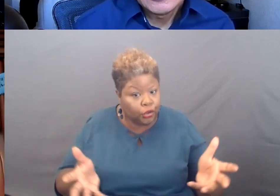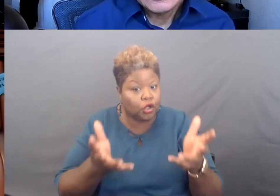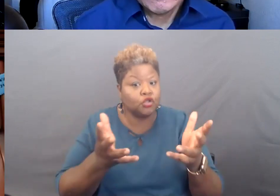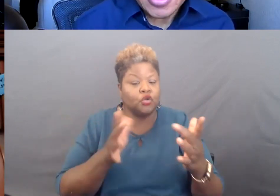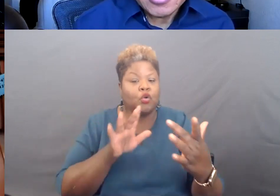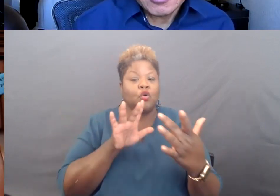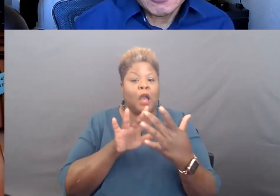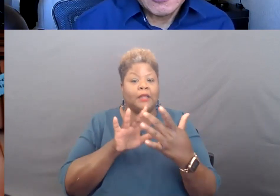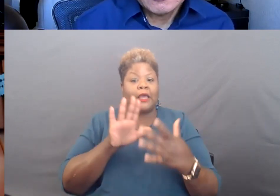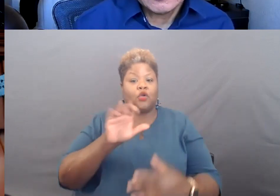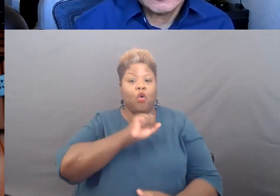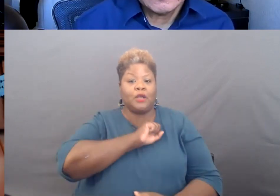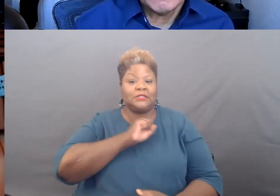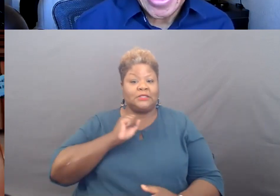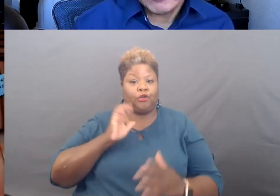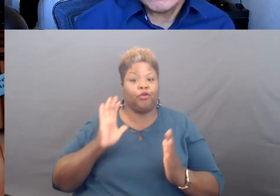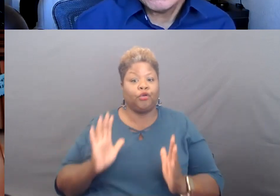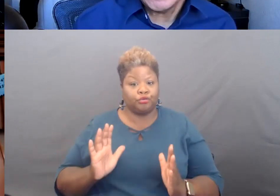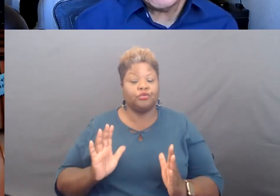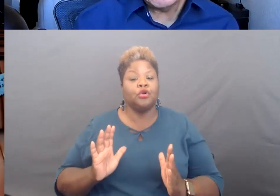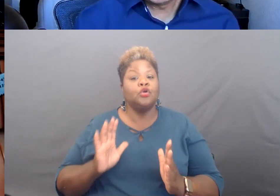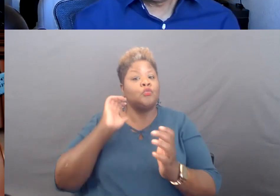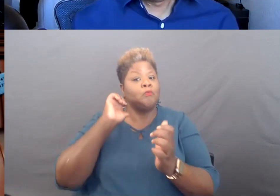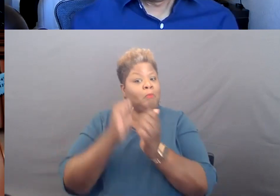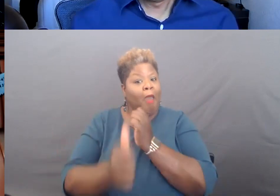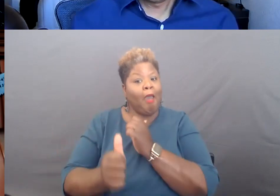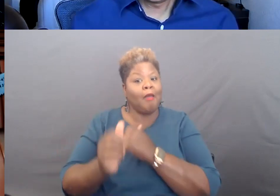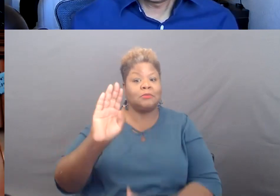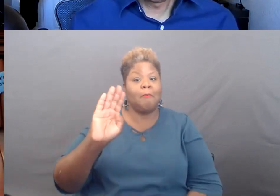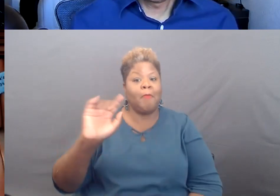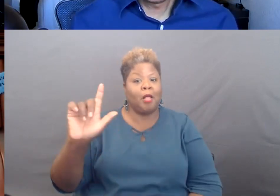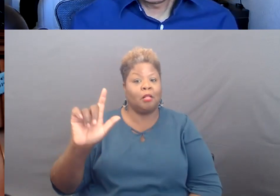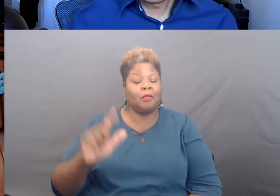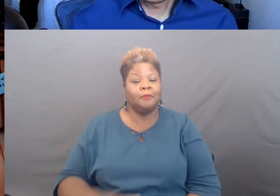your senators to pass the bill.